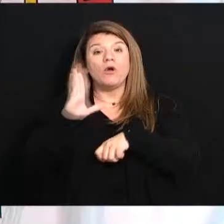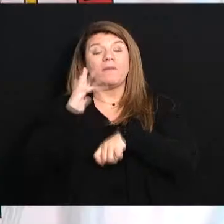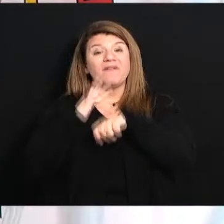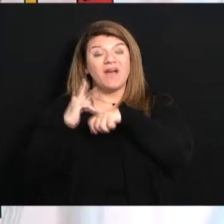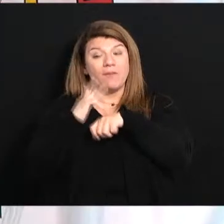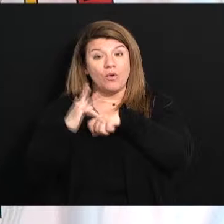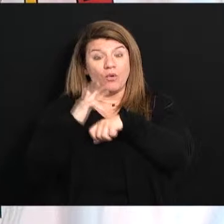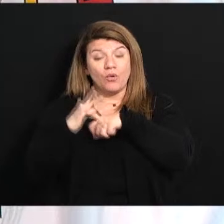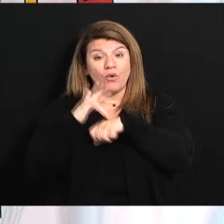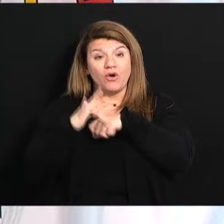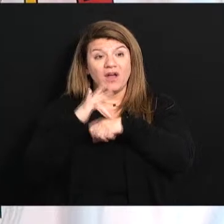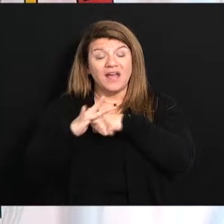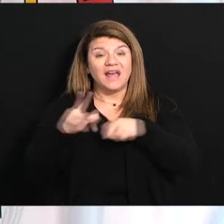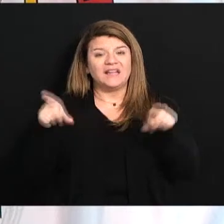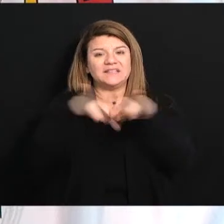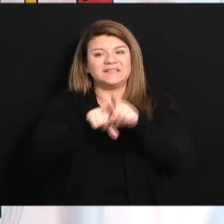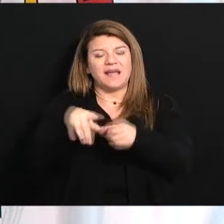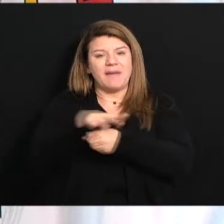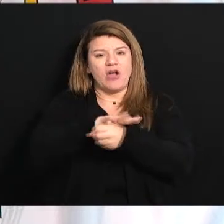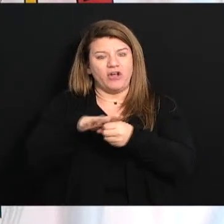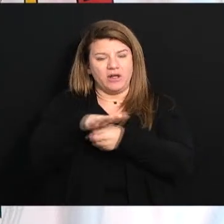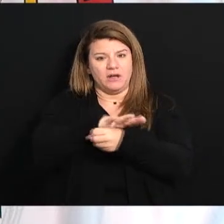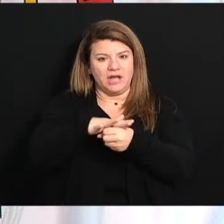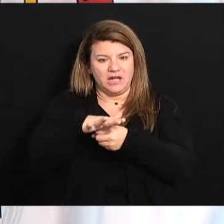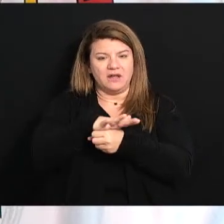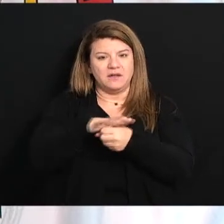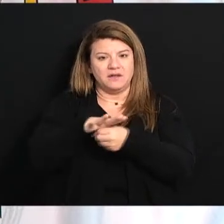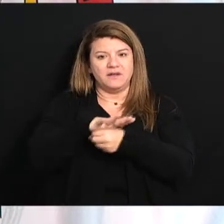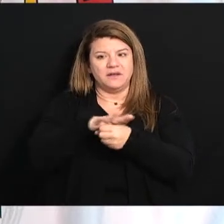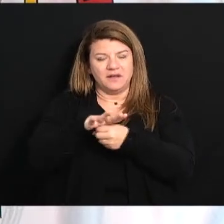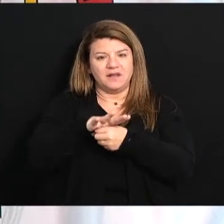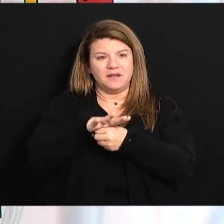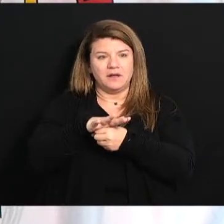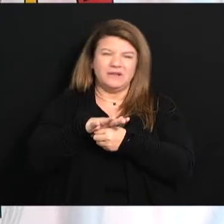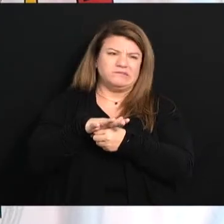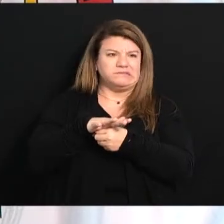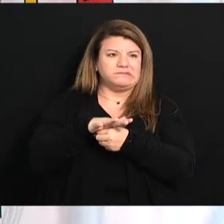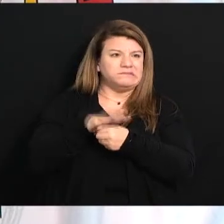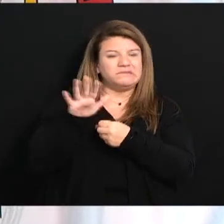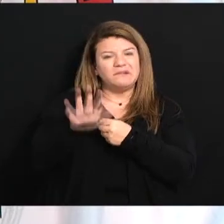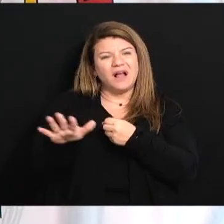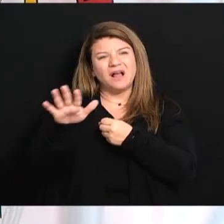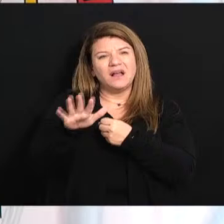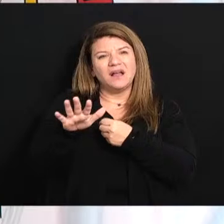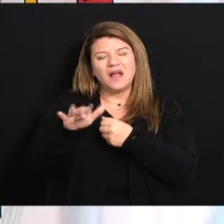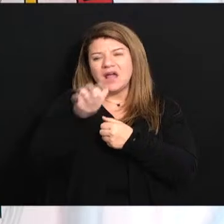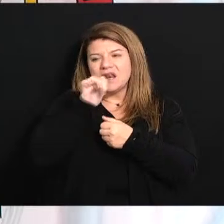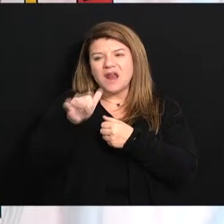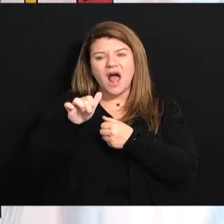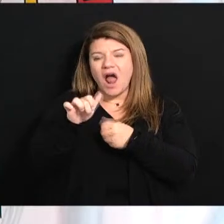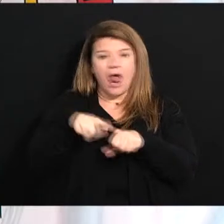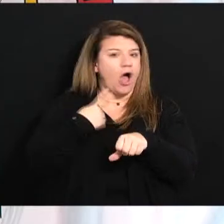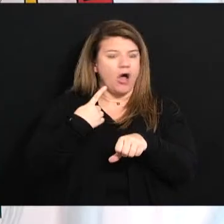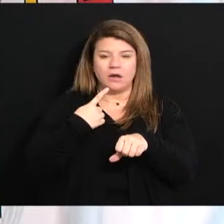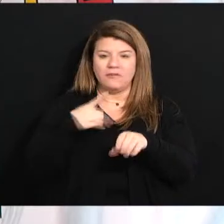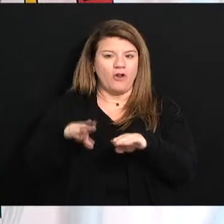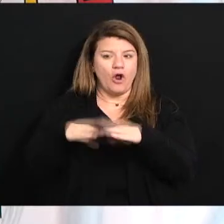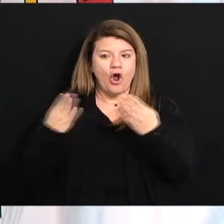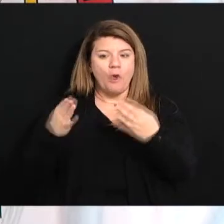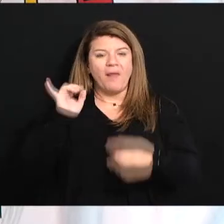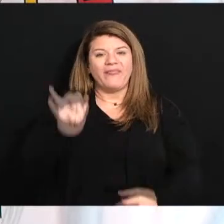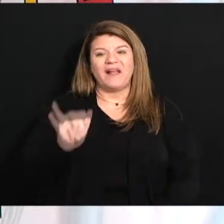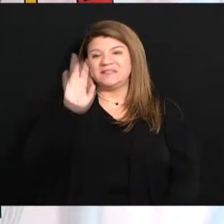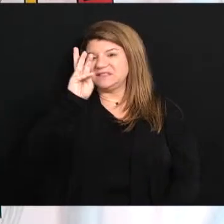you know, within the same area, you know, within just not very long at all. And it's a